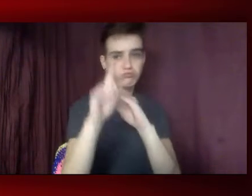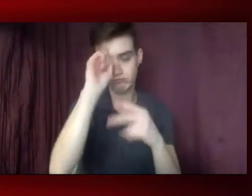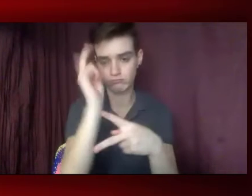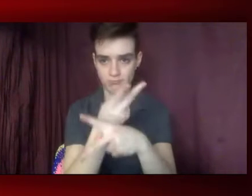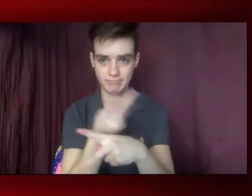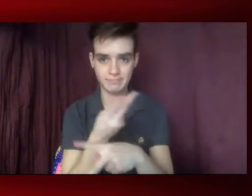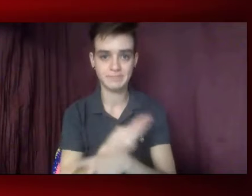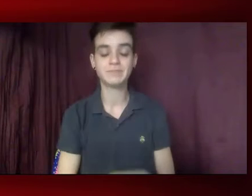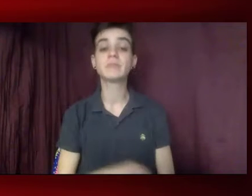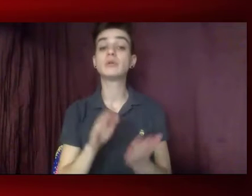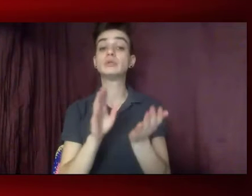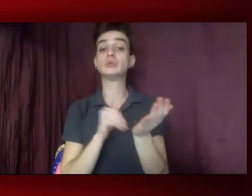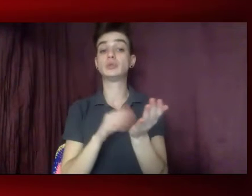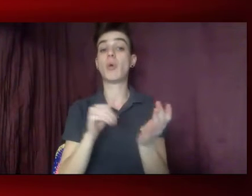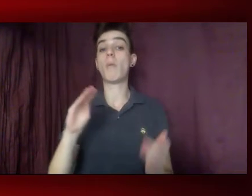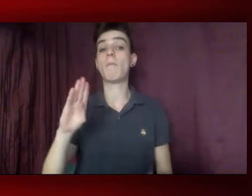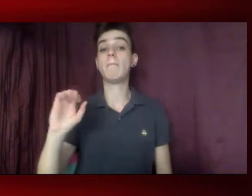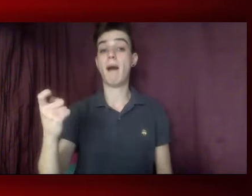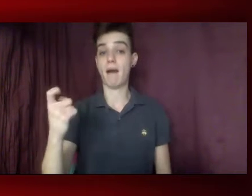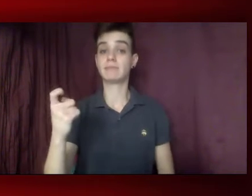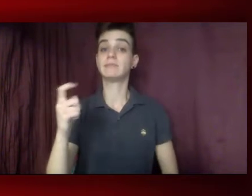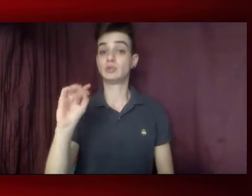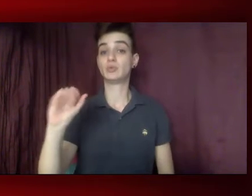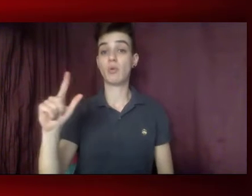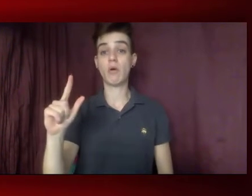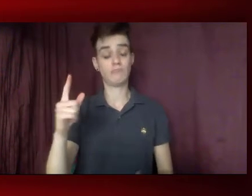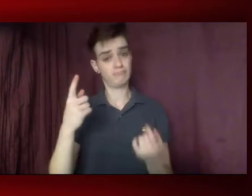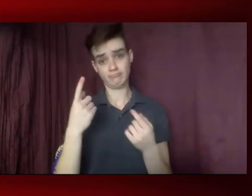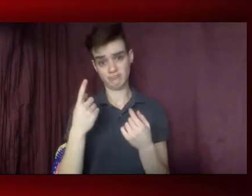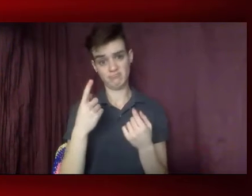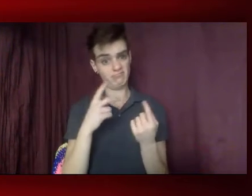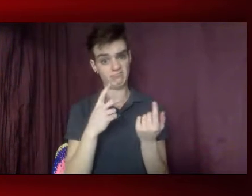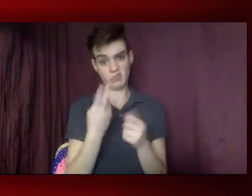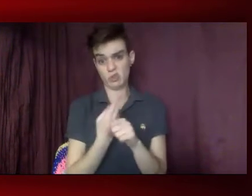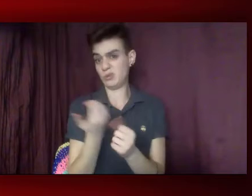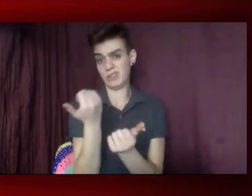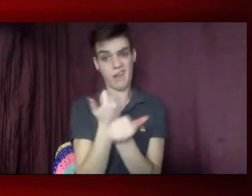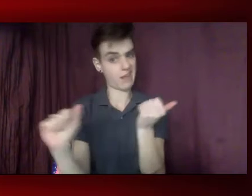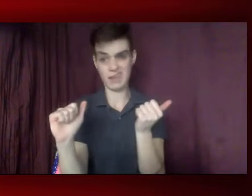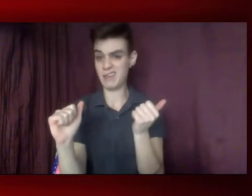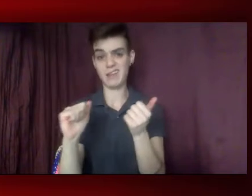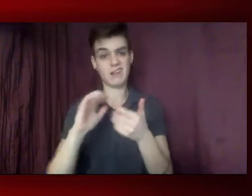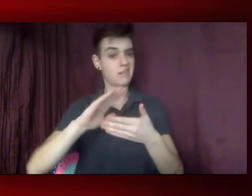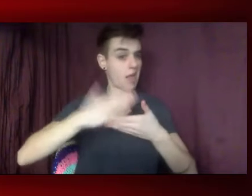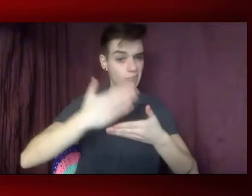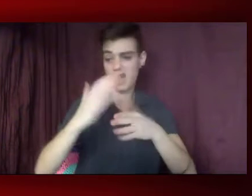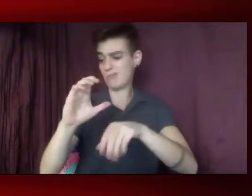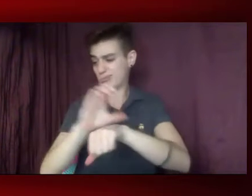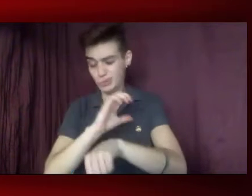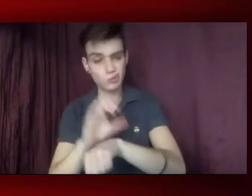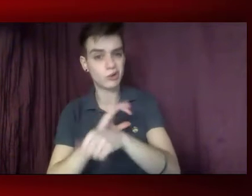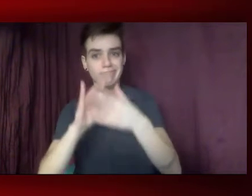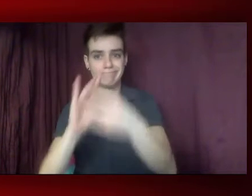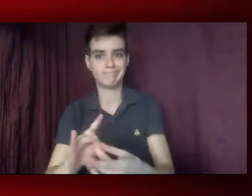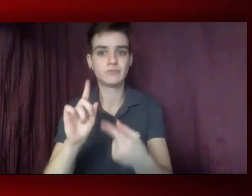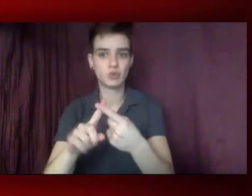Soapbox mobile tool works on any device that is connected to the internet. I will